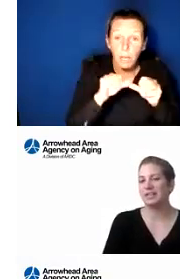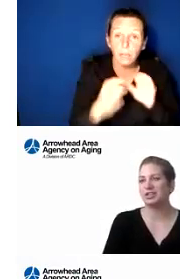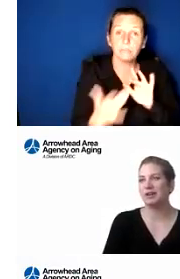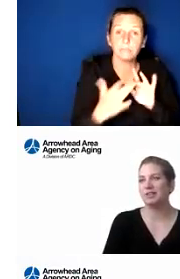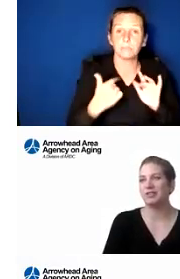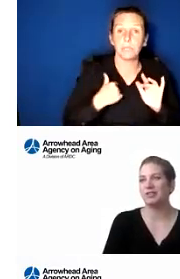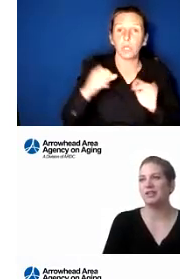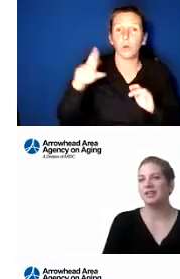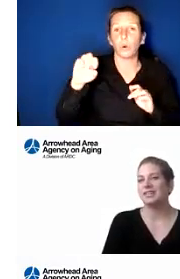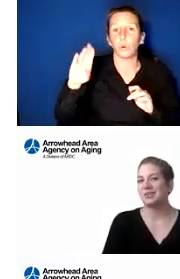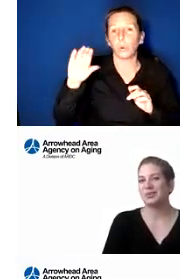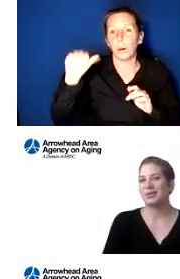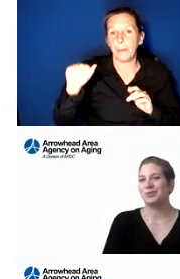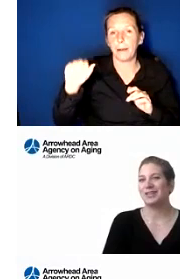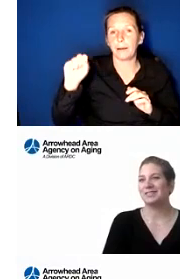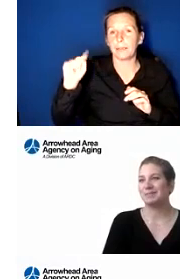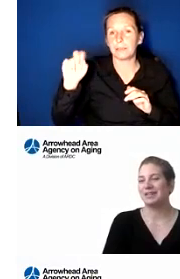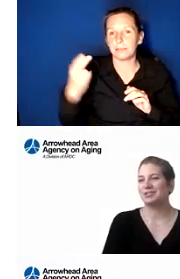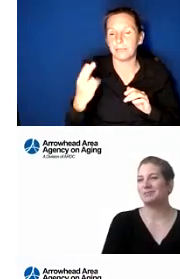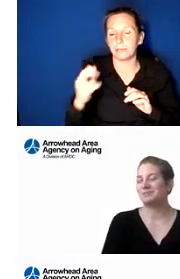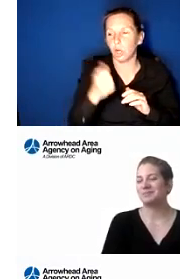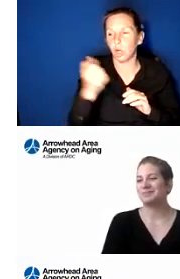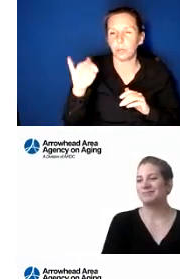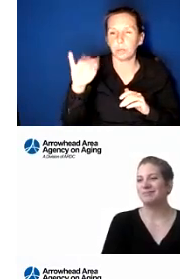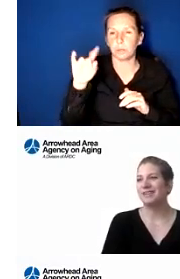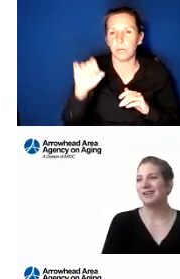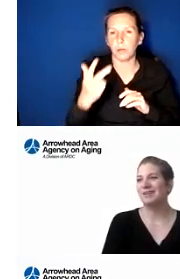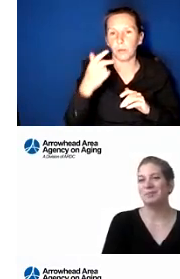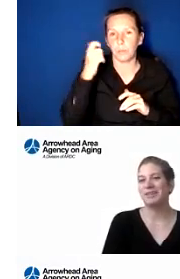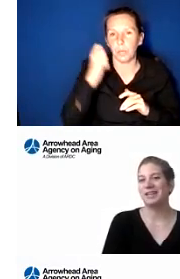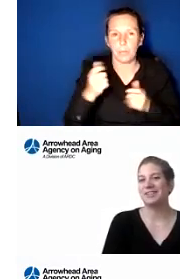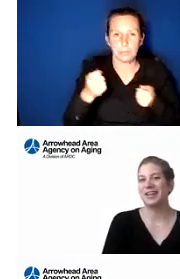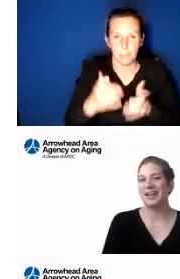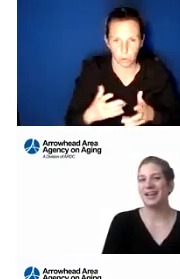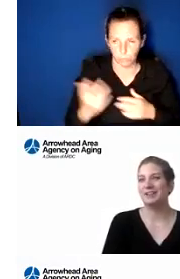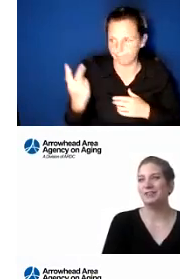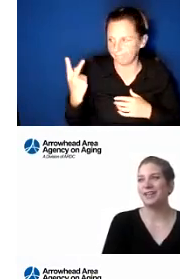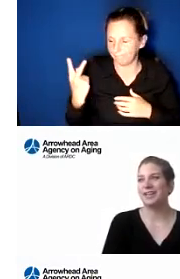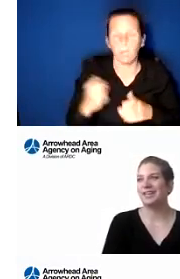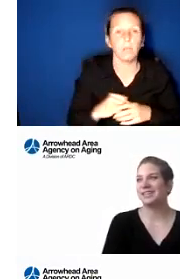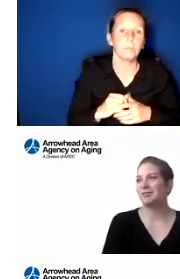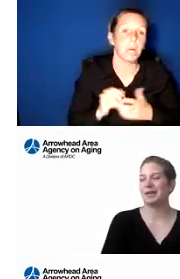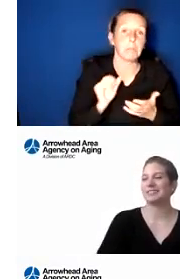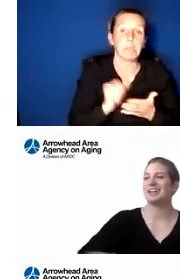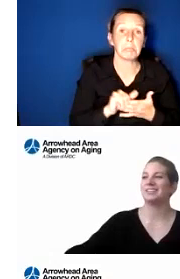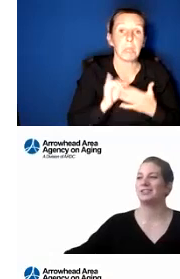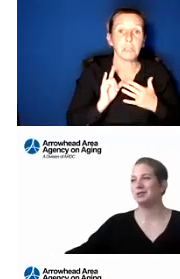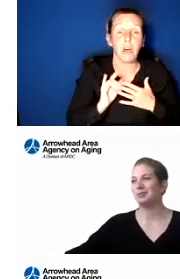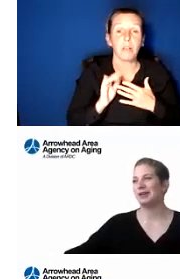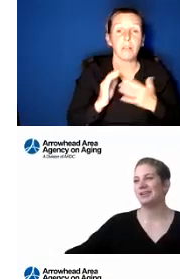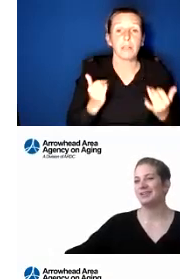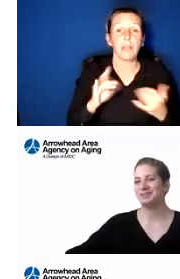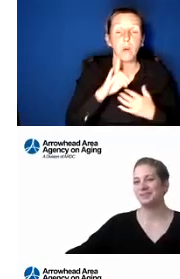Sash, our other Title III grants manager. But that is all I have, and I will pass it on